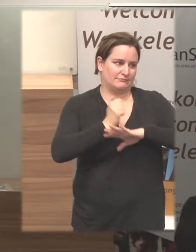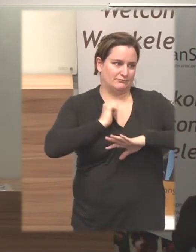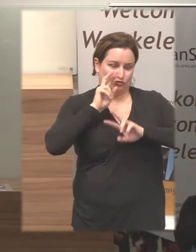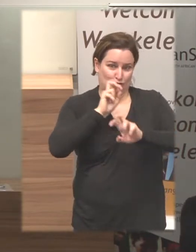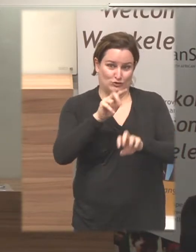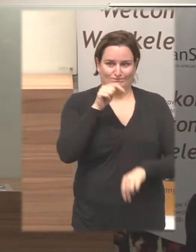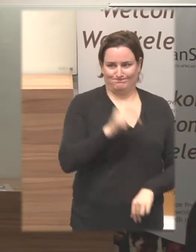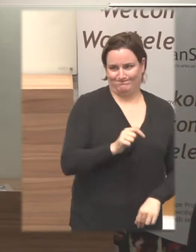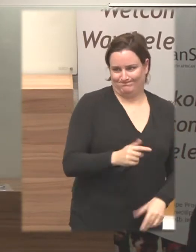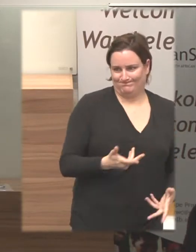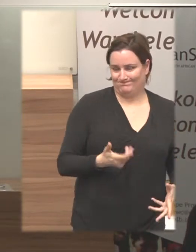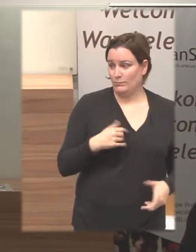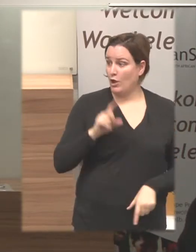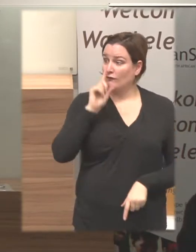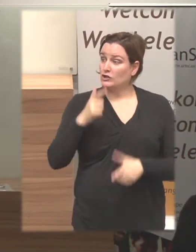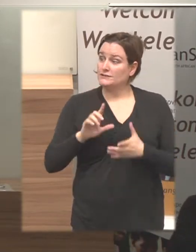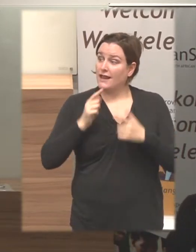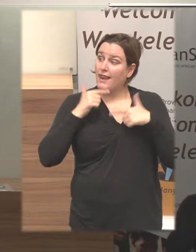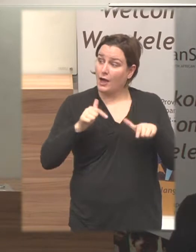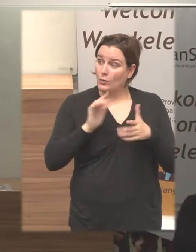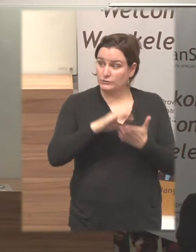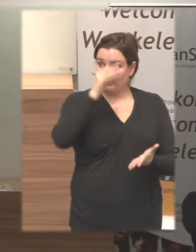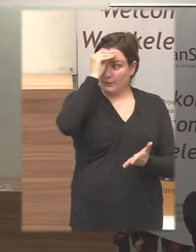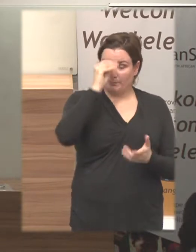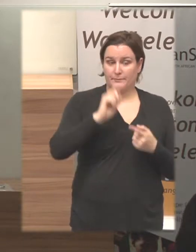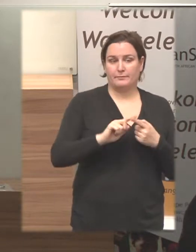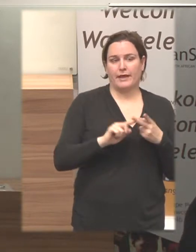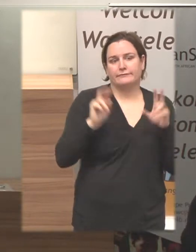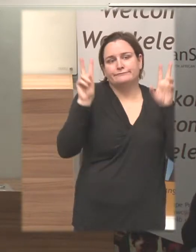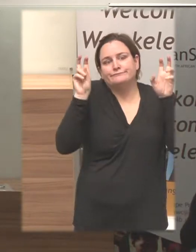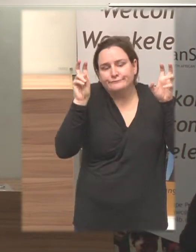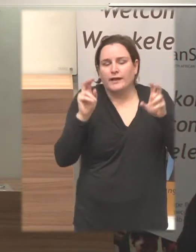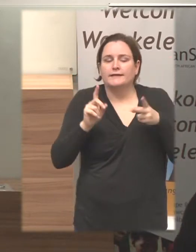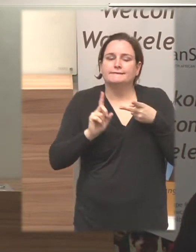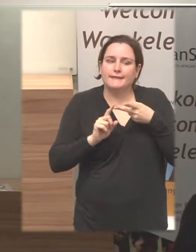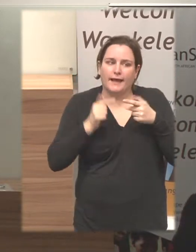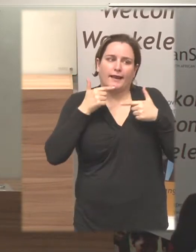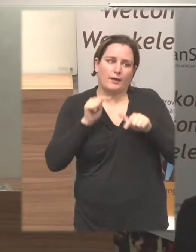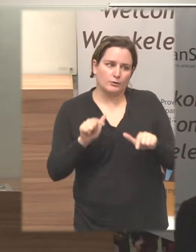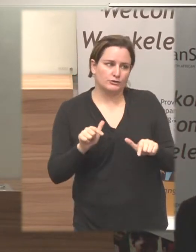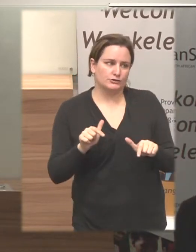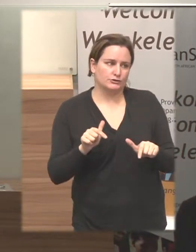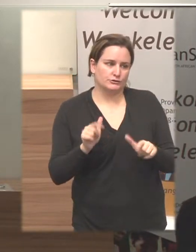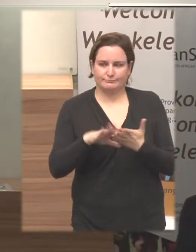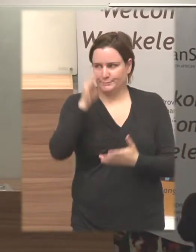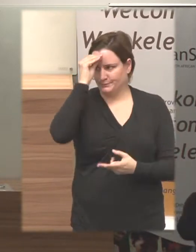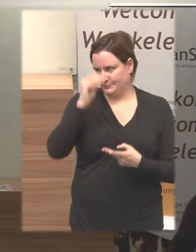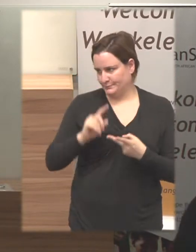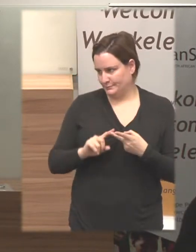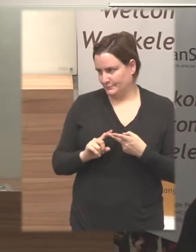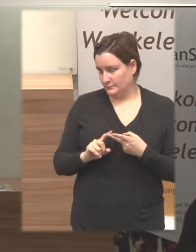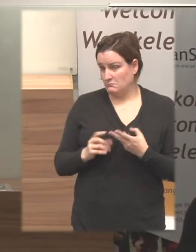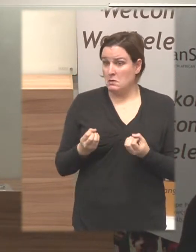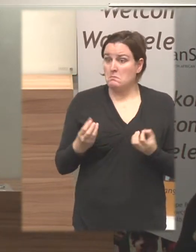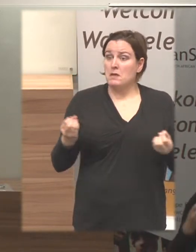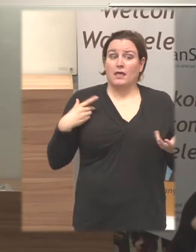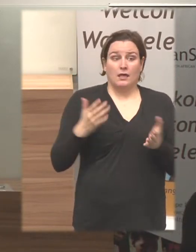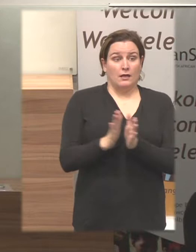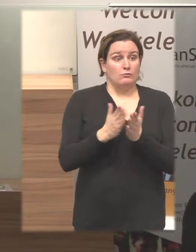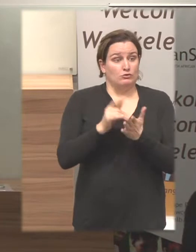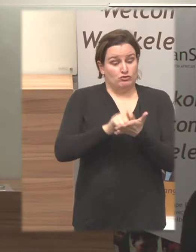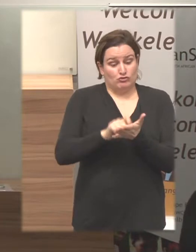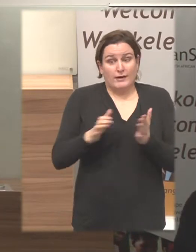acquisition, both in first language acquisition and what's so-called second language acquisition, which many authors are now